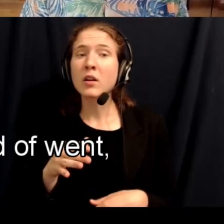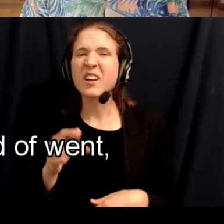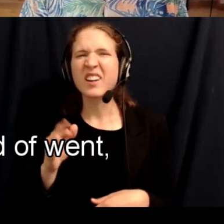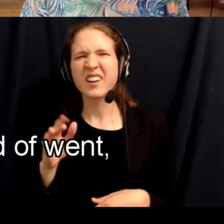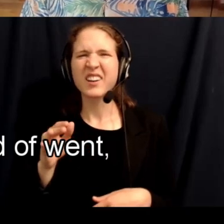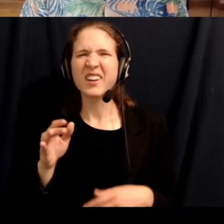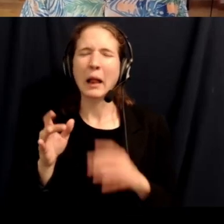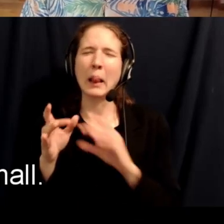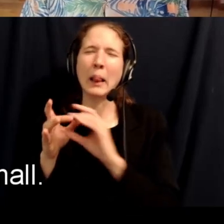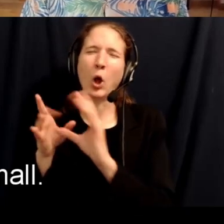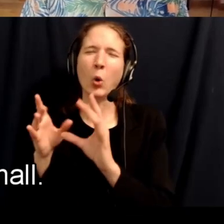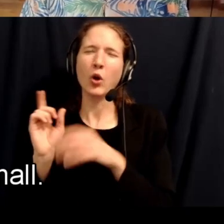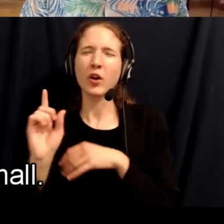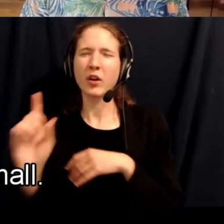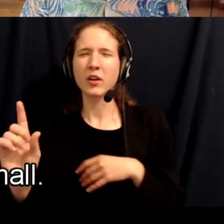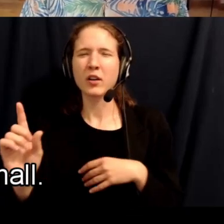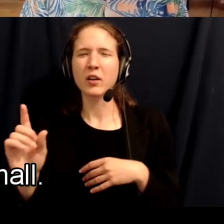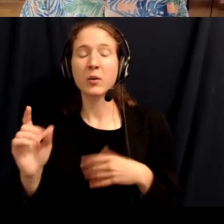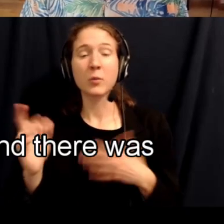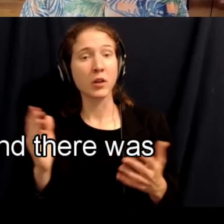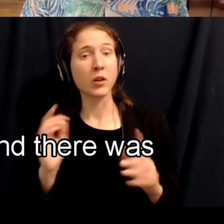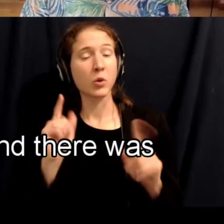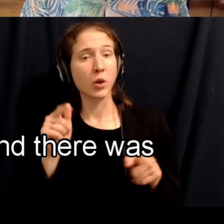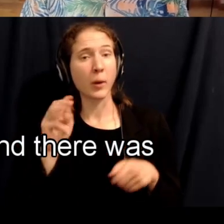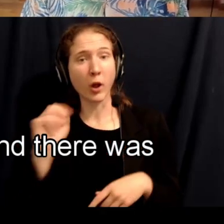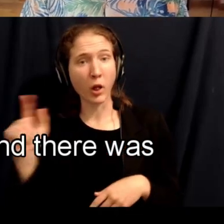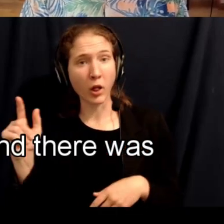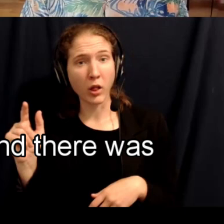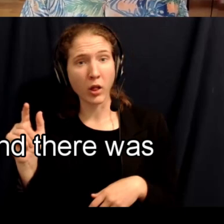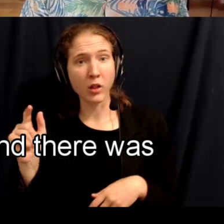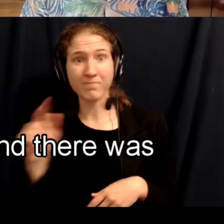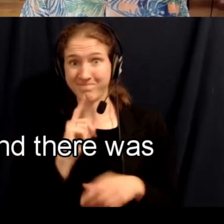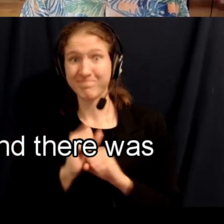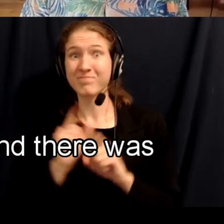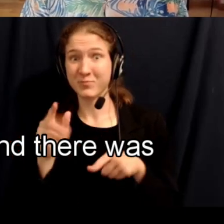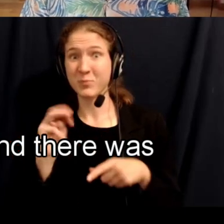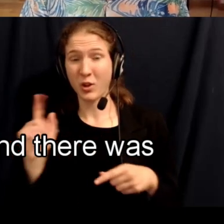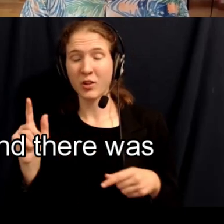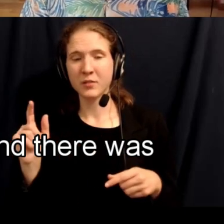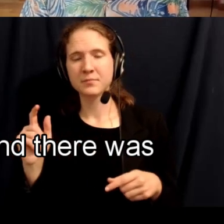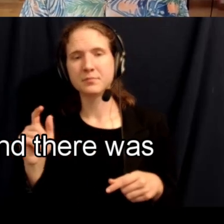kind of got by me. Oh. Was I was at the mall. I was actually at the mall, Mm. and